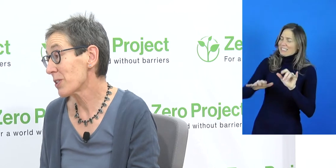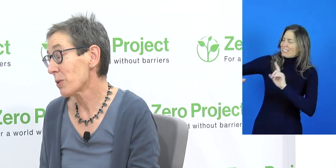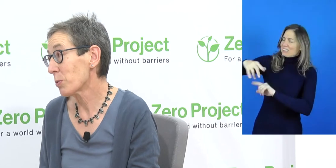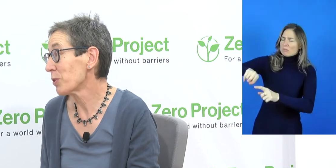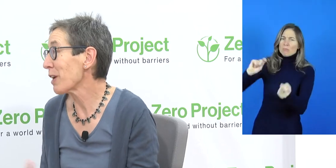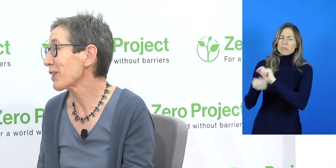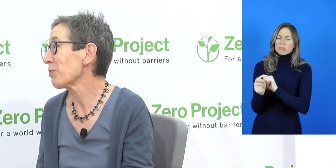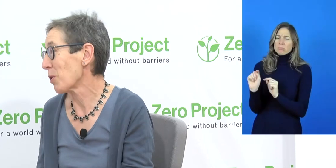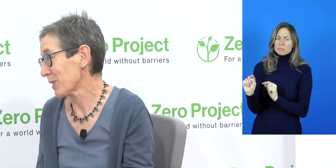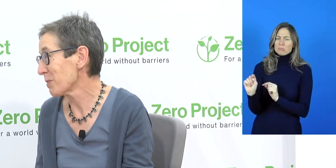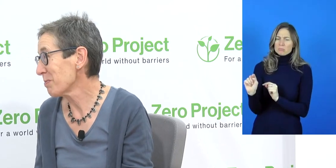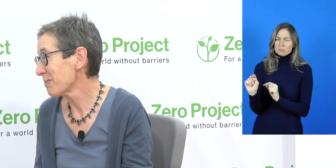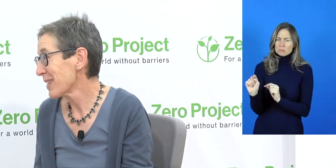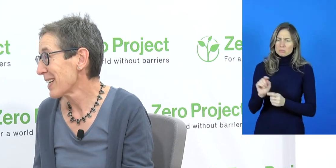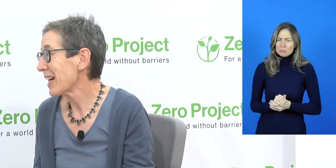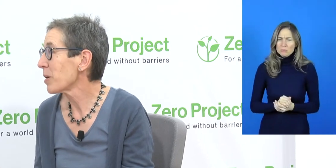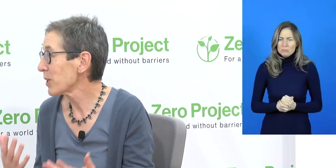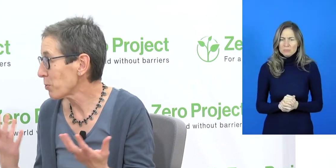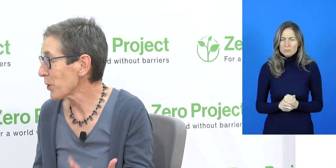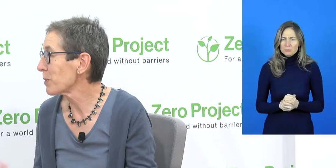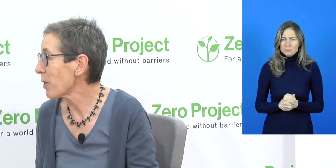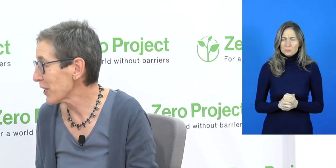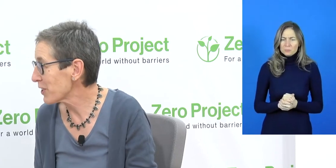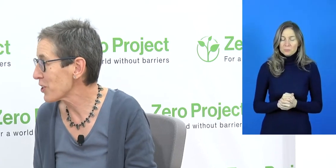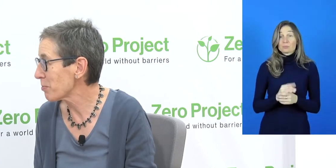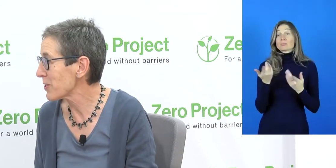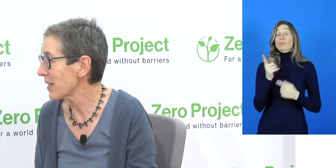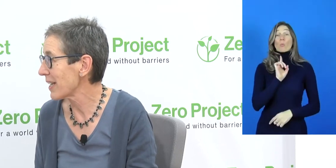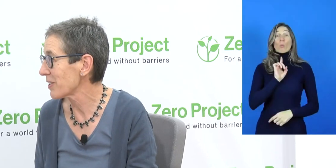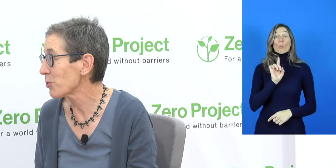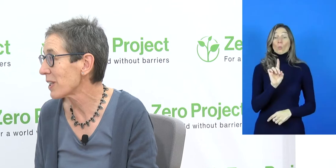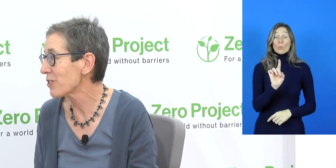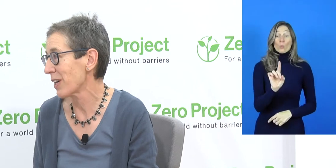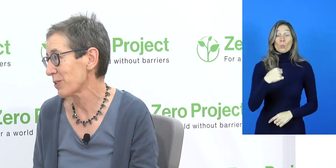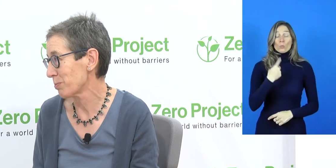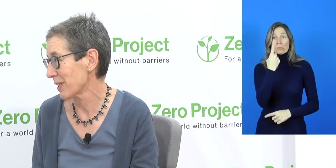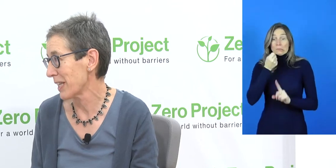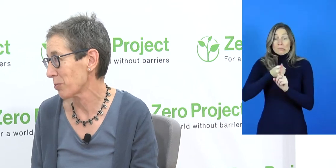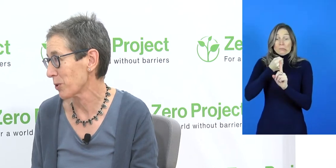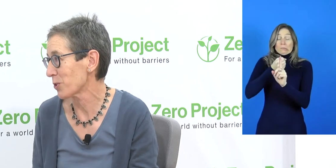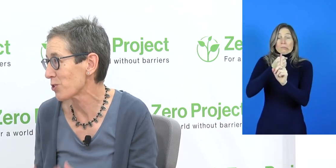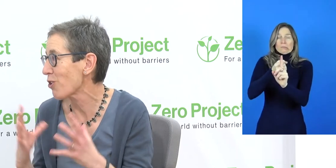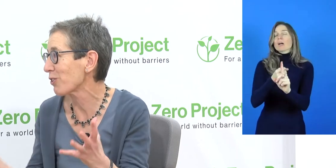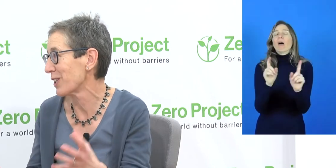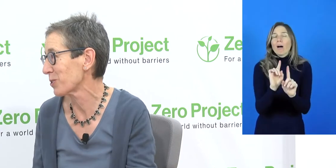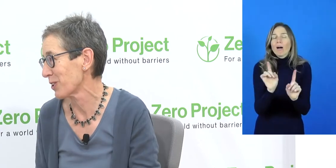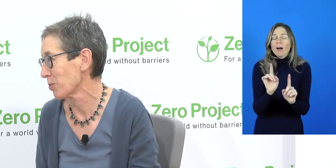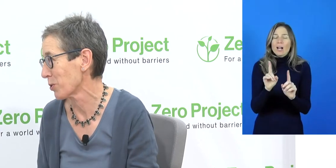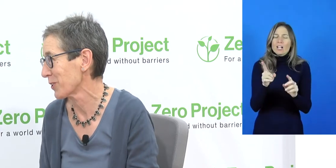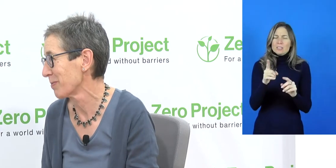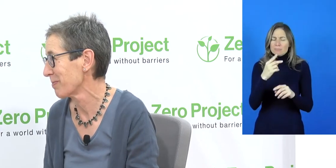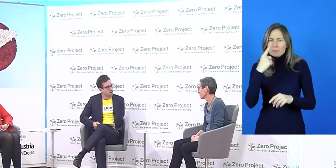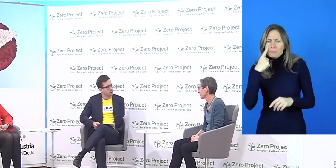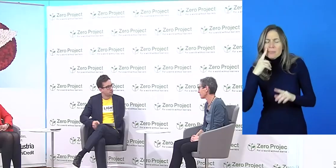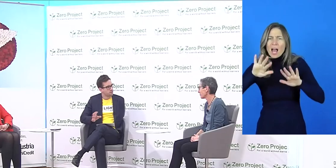course, you never can walk alone. We work in partnerships and really try to build networks. So strong links to this